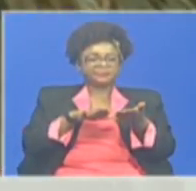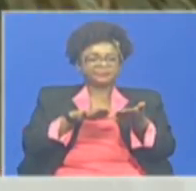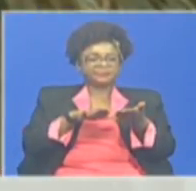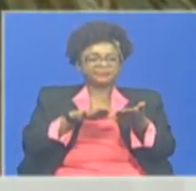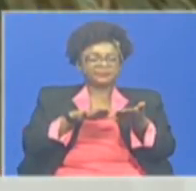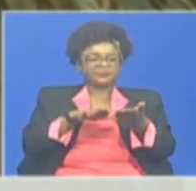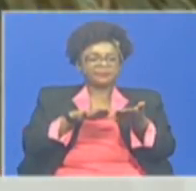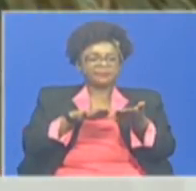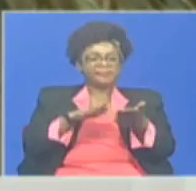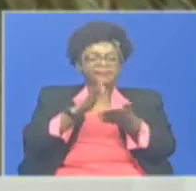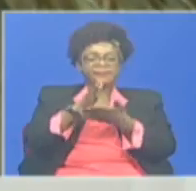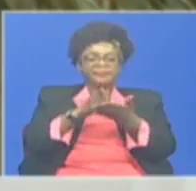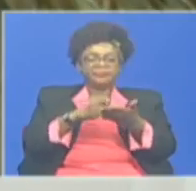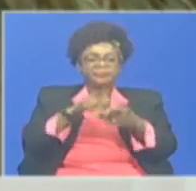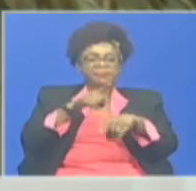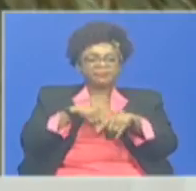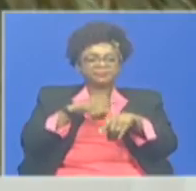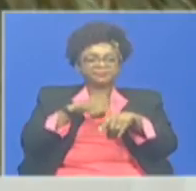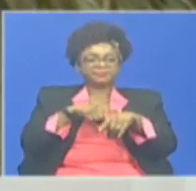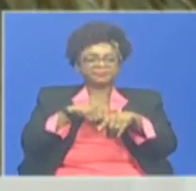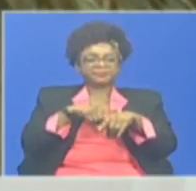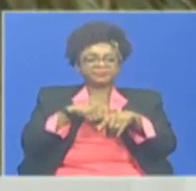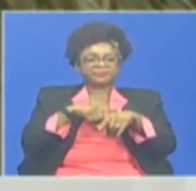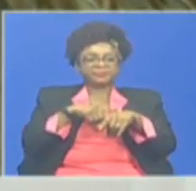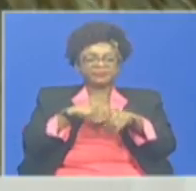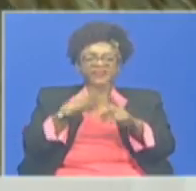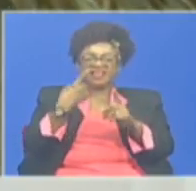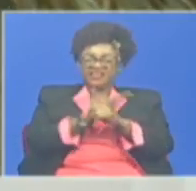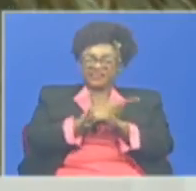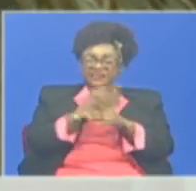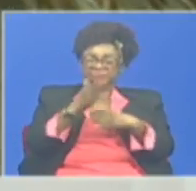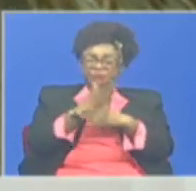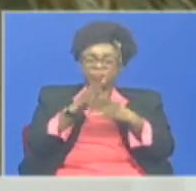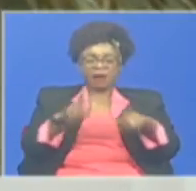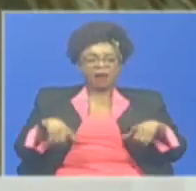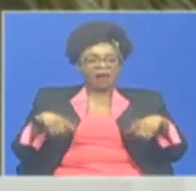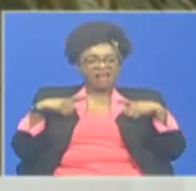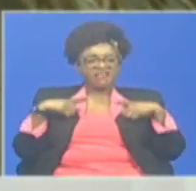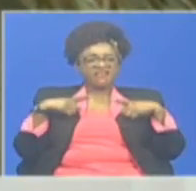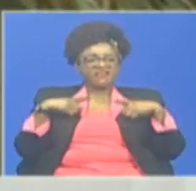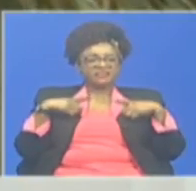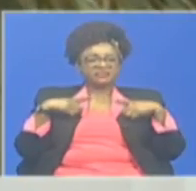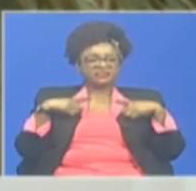Now, sometimes the difference between life and death is the